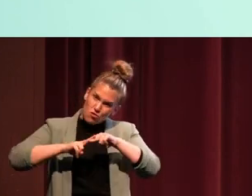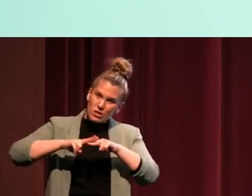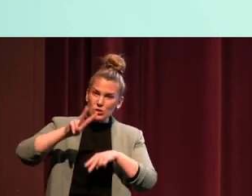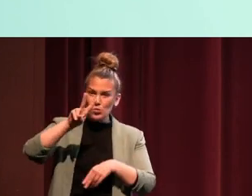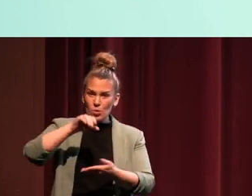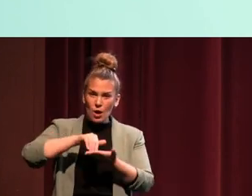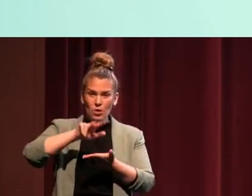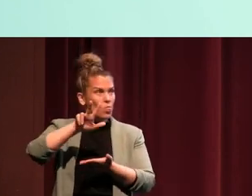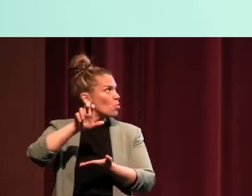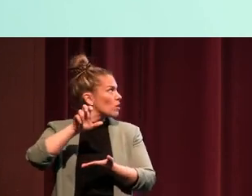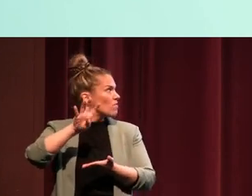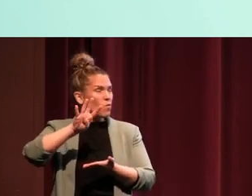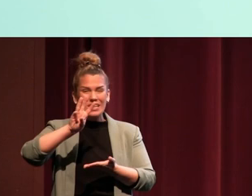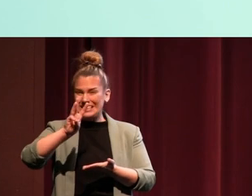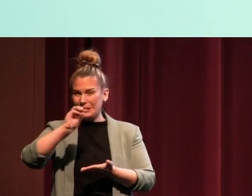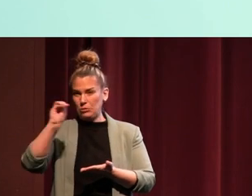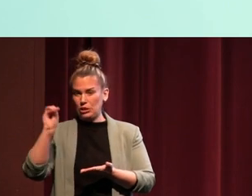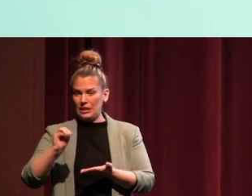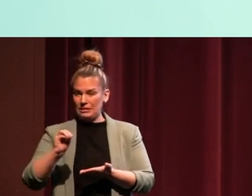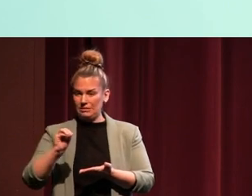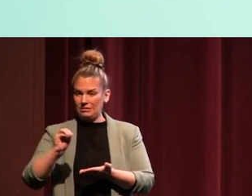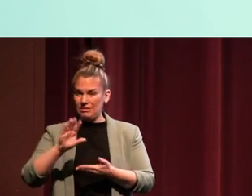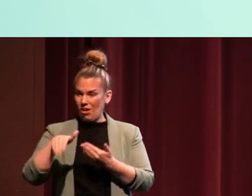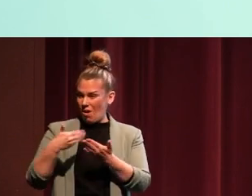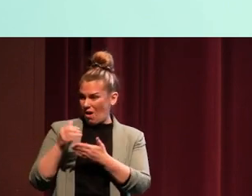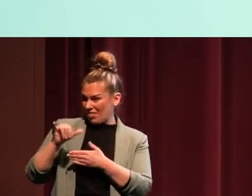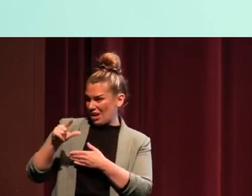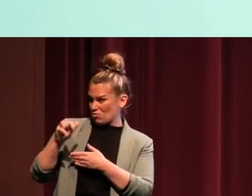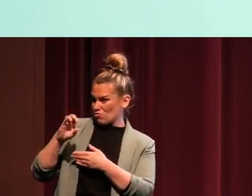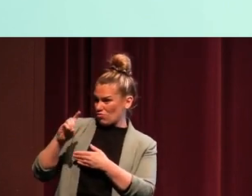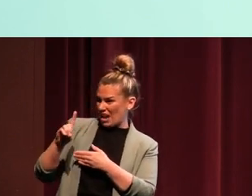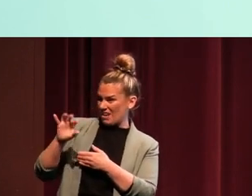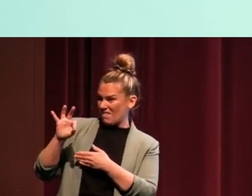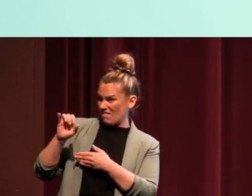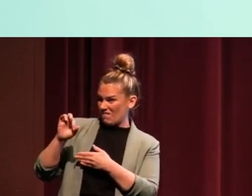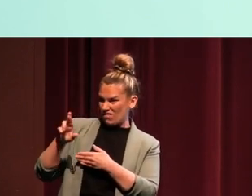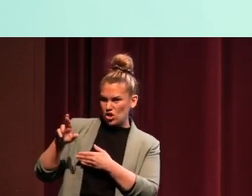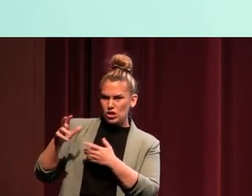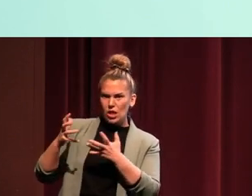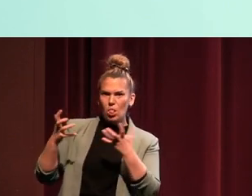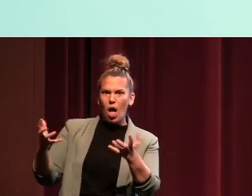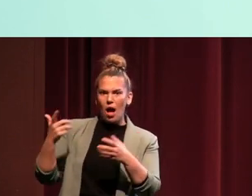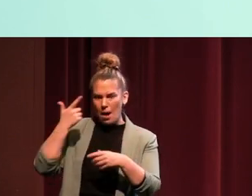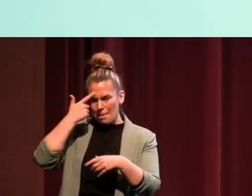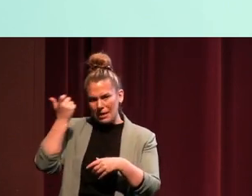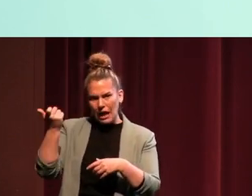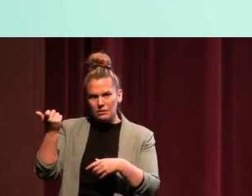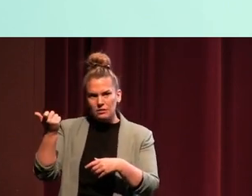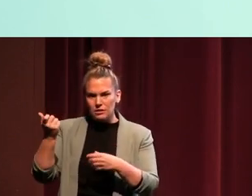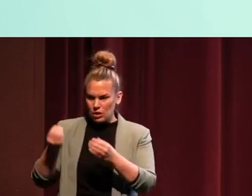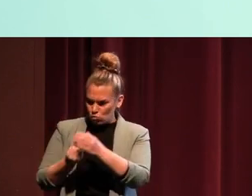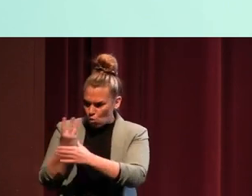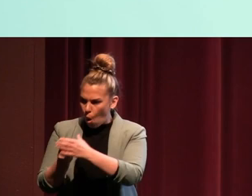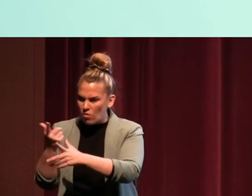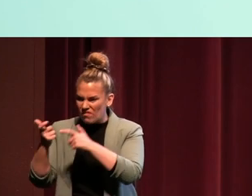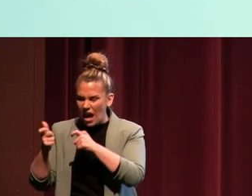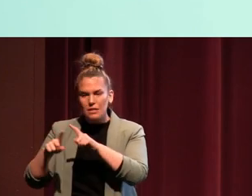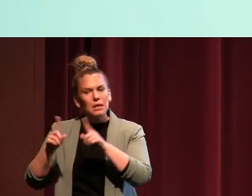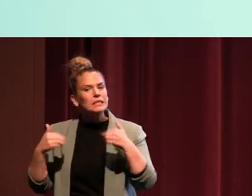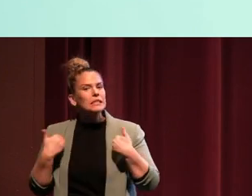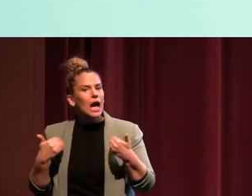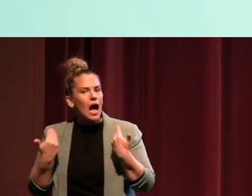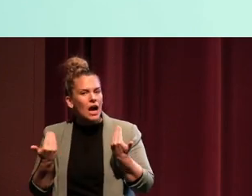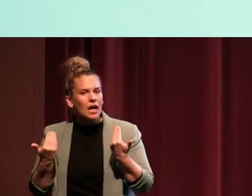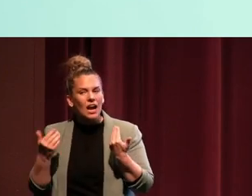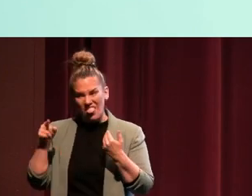2,346%. Again, almost all of that grand fir, it's pretty large because it grows fast, but it's really quite young. It's a more